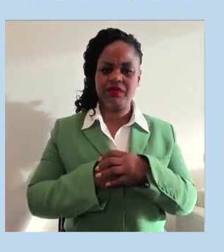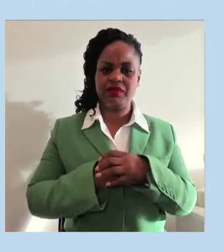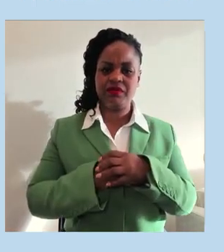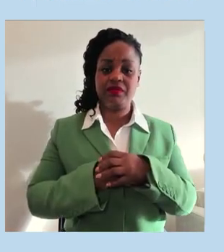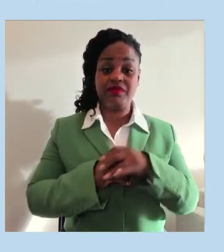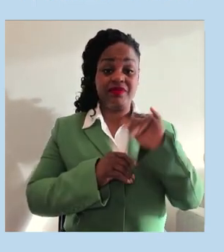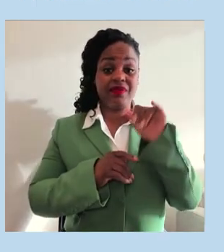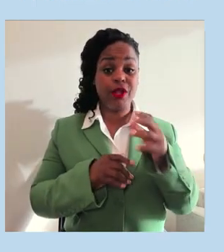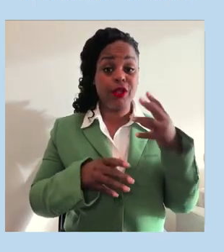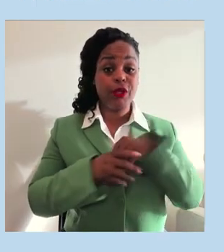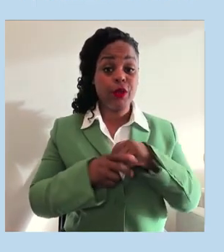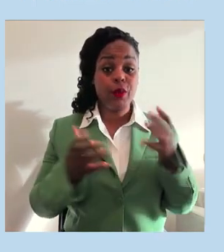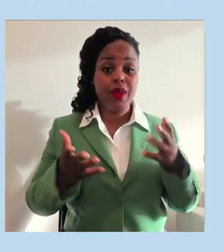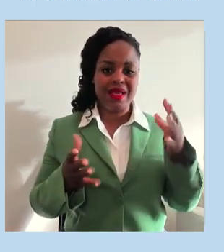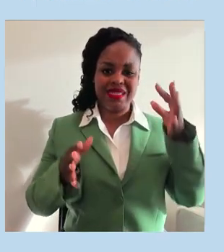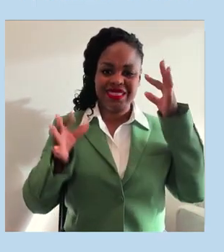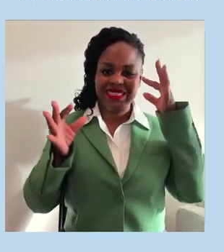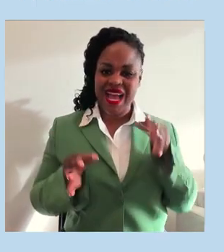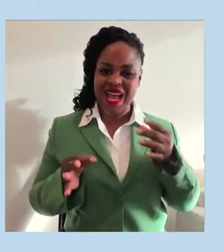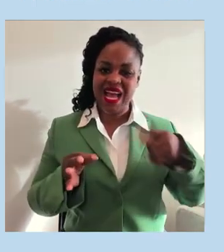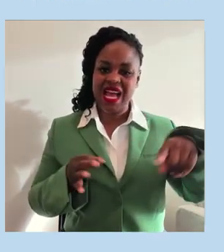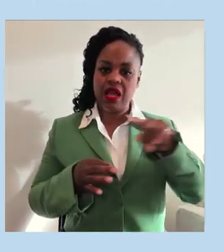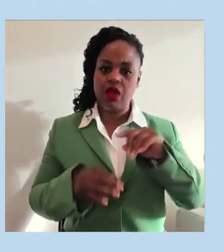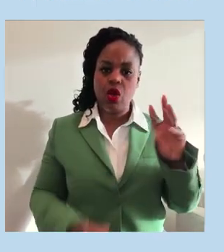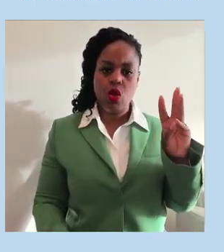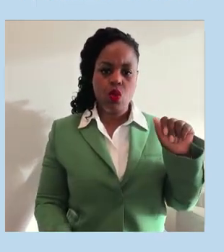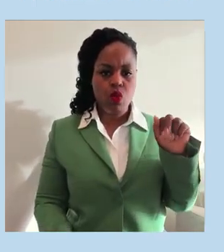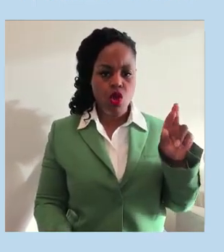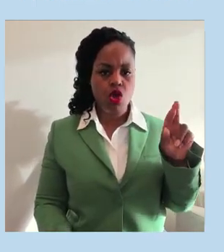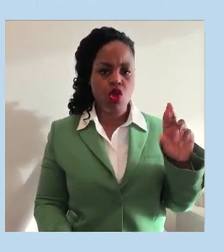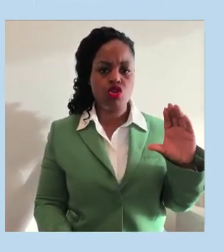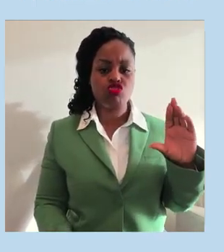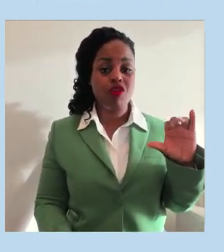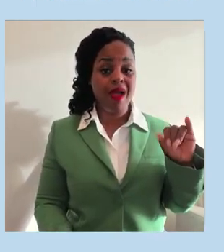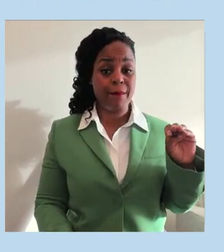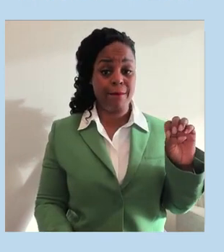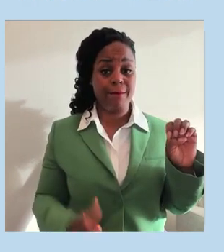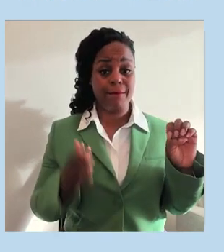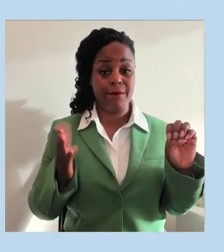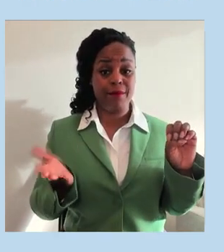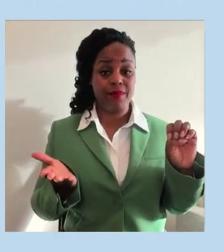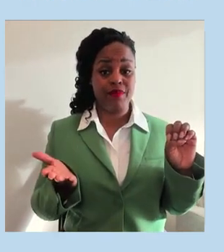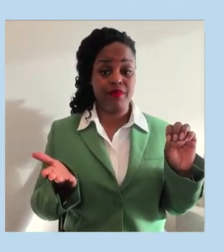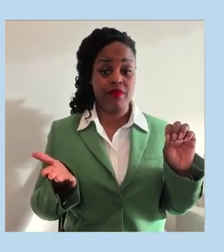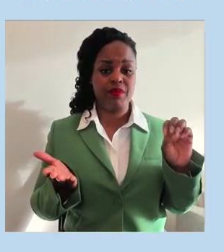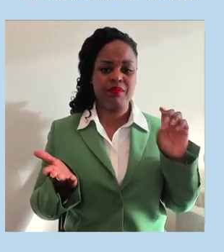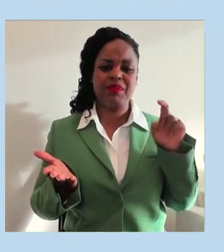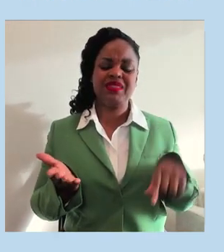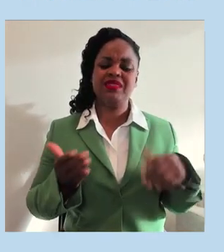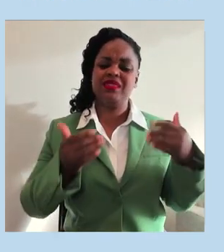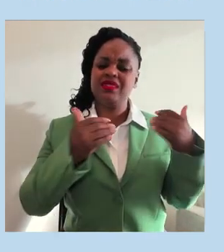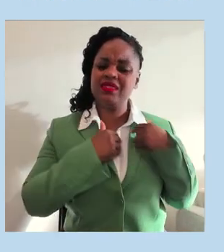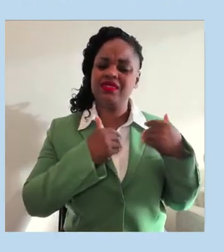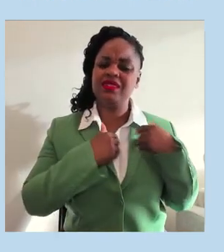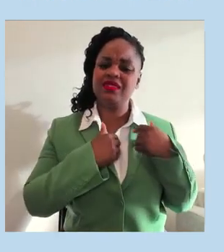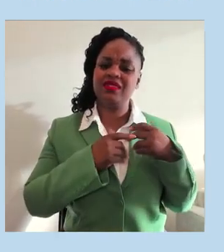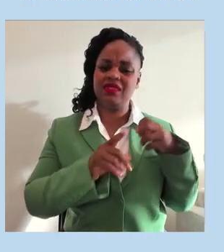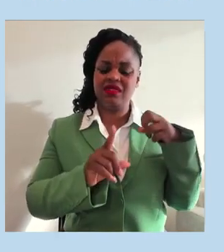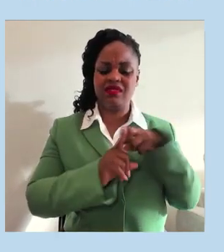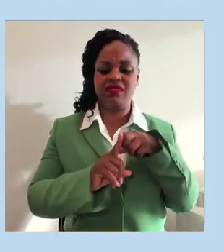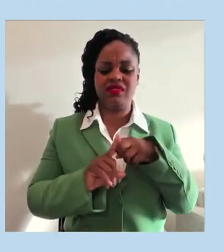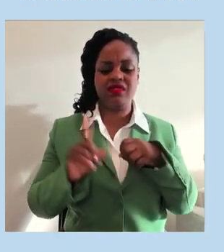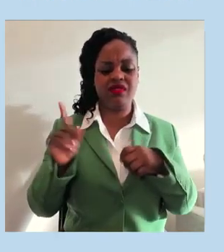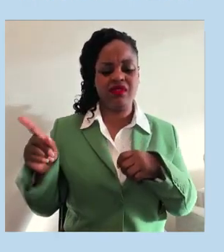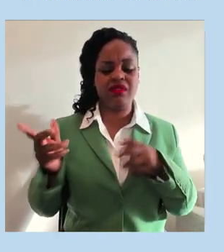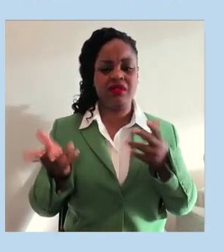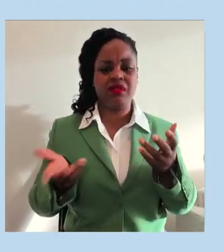to cut all lifeline to the perpetrators of these atrocities. For Burma, international community must take leadership by